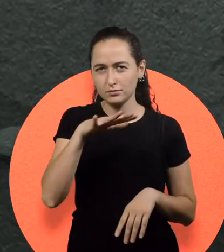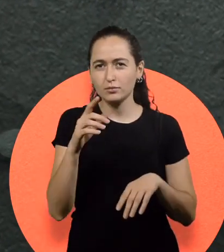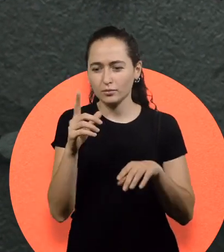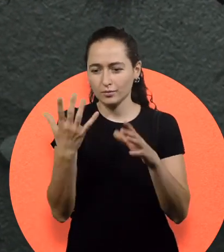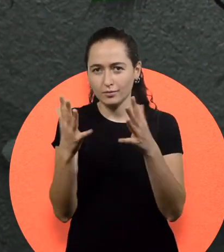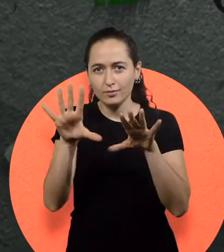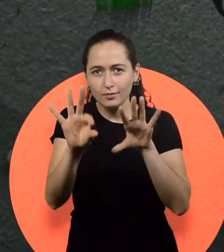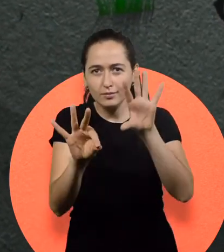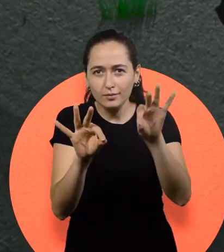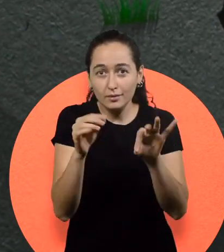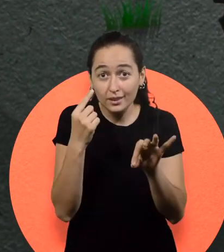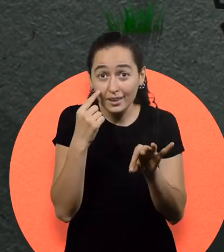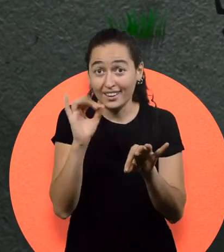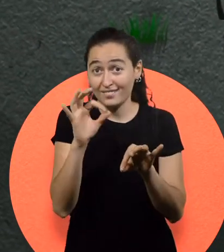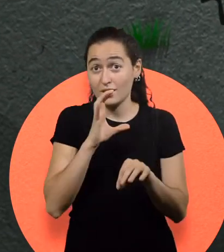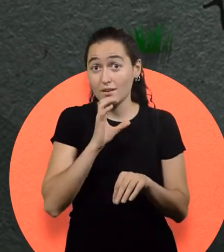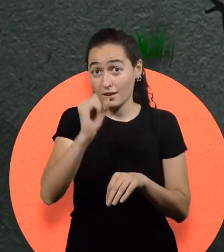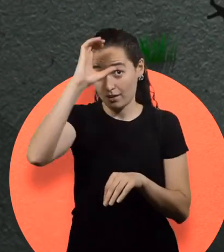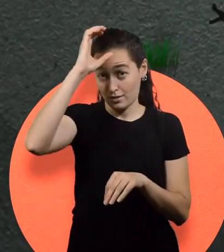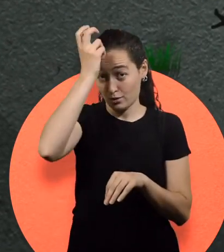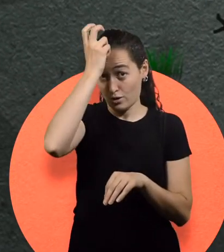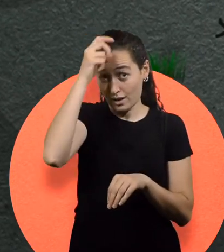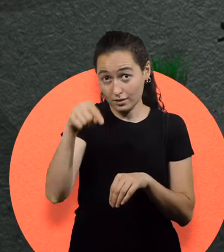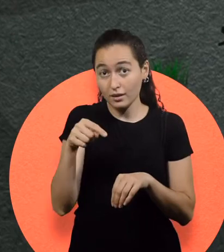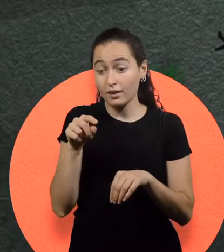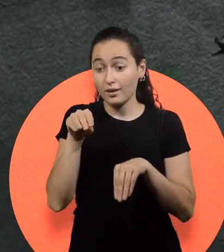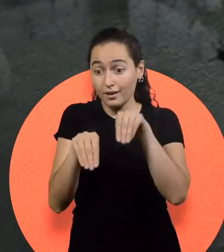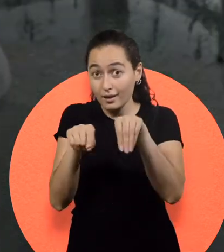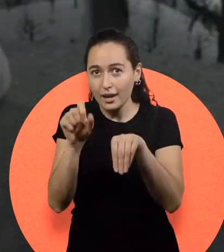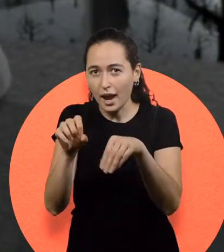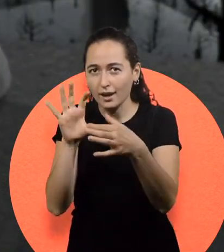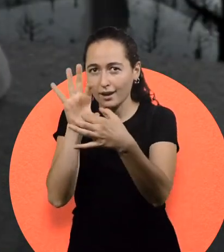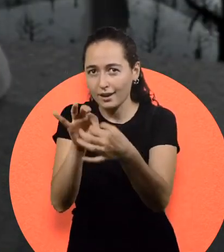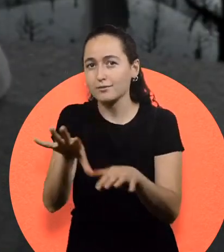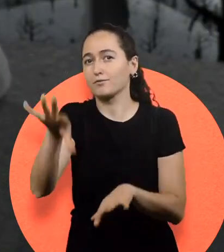point. We'll also look for possible hoof prints of the missing goat.